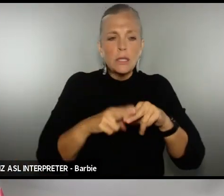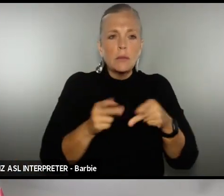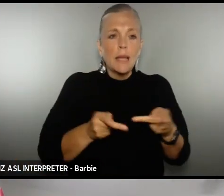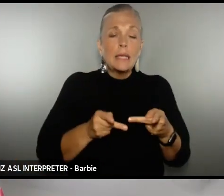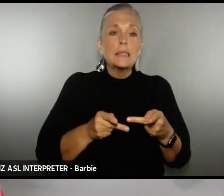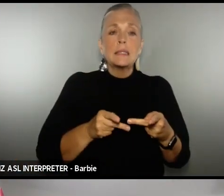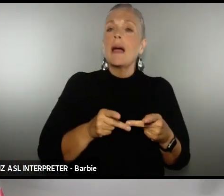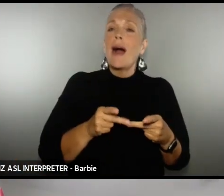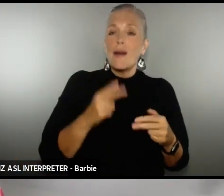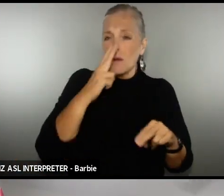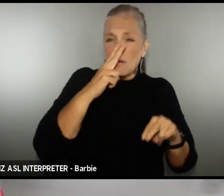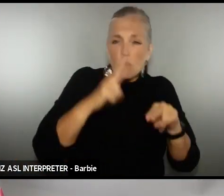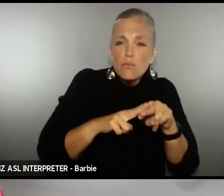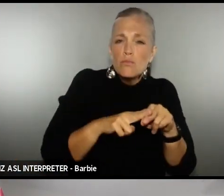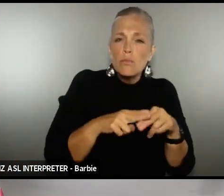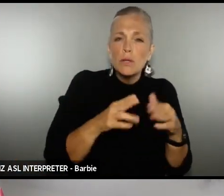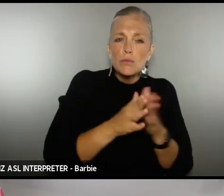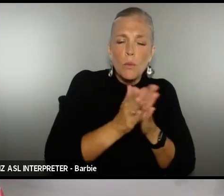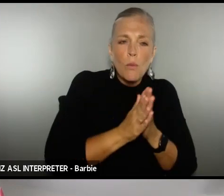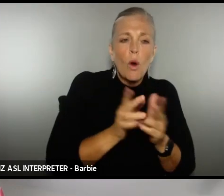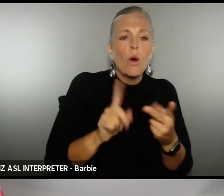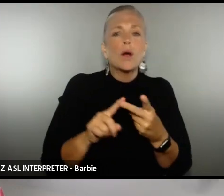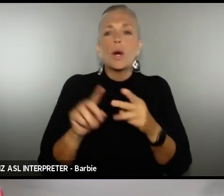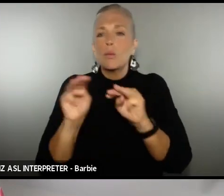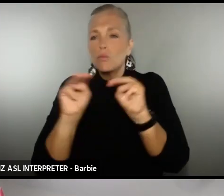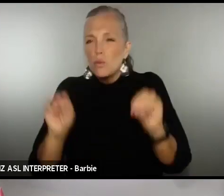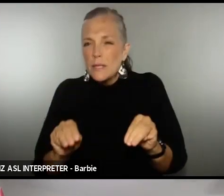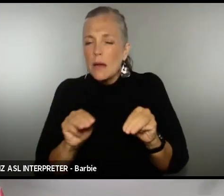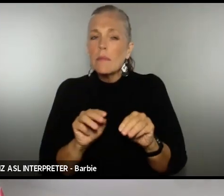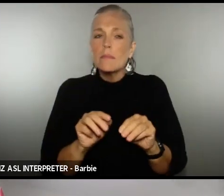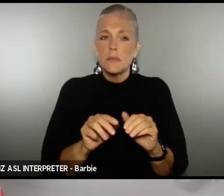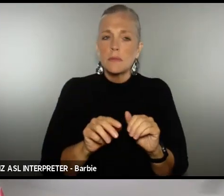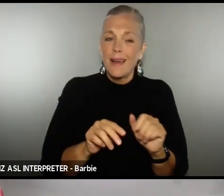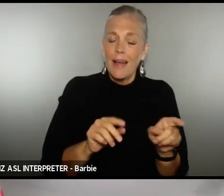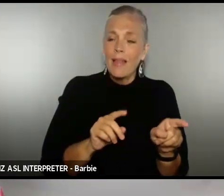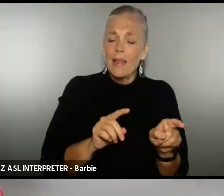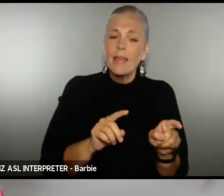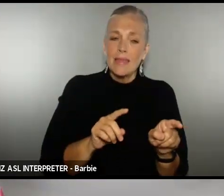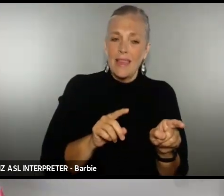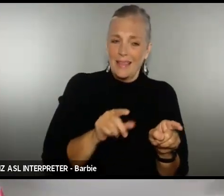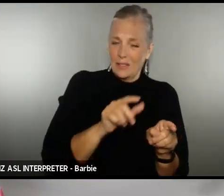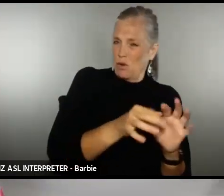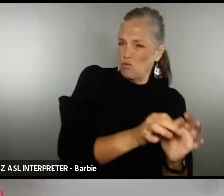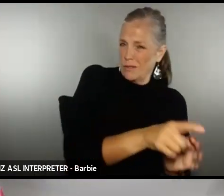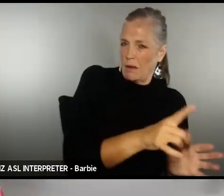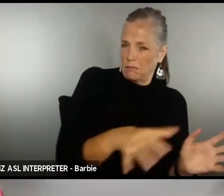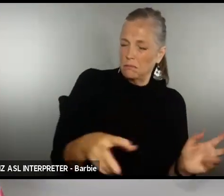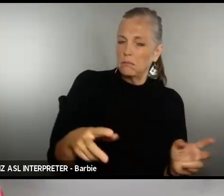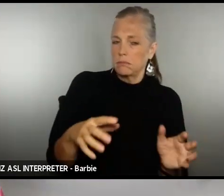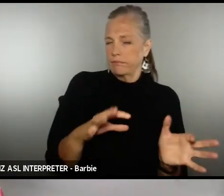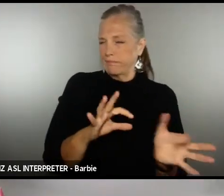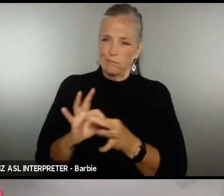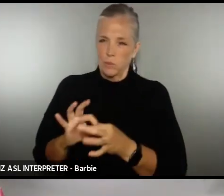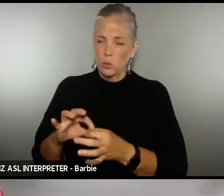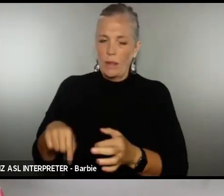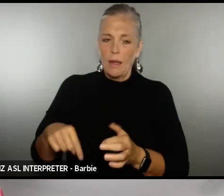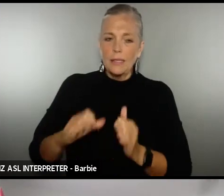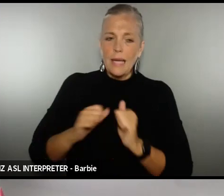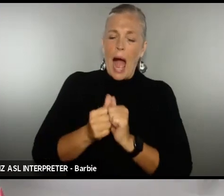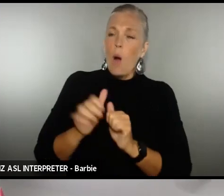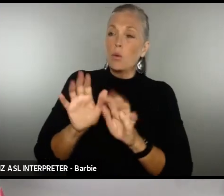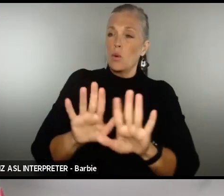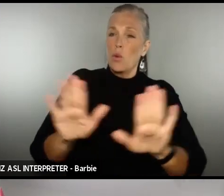think, Jeremy, this was going to something you were saying before, is how can institutions look at themselves? The NICE program is meant